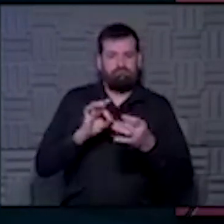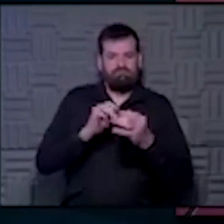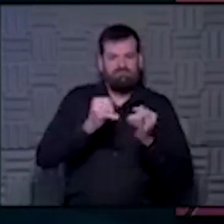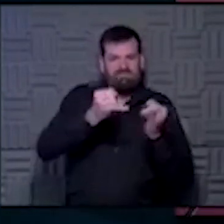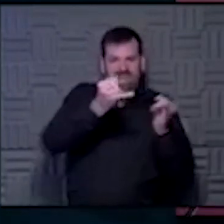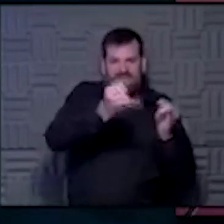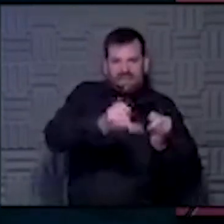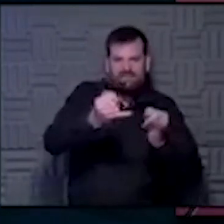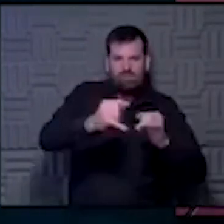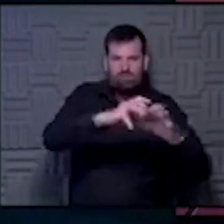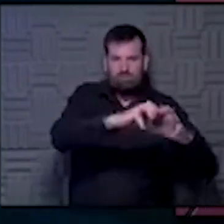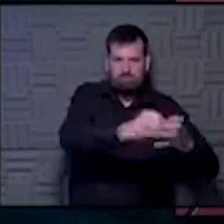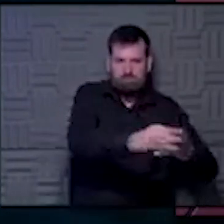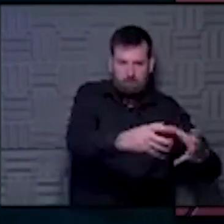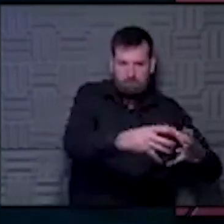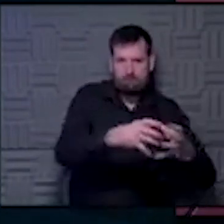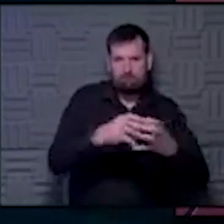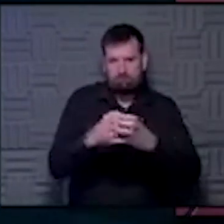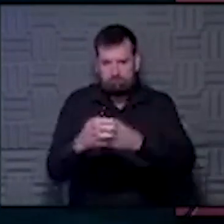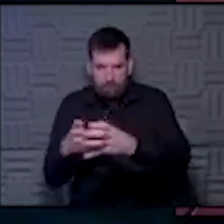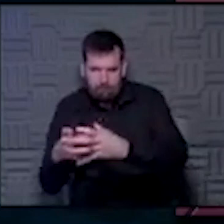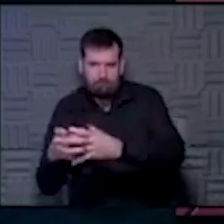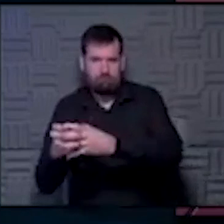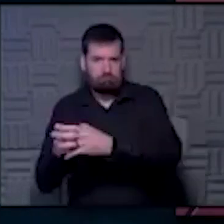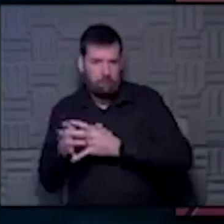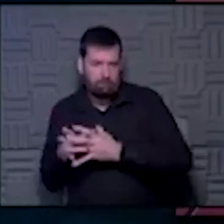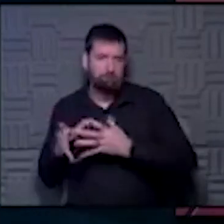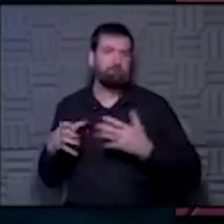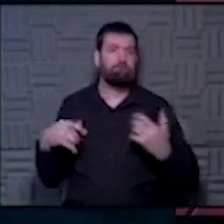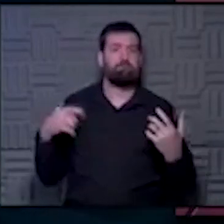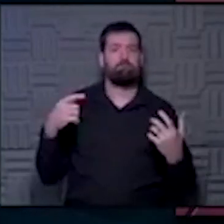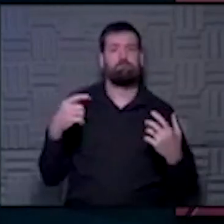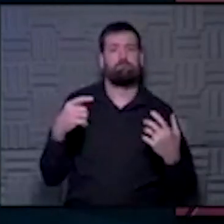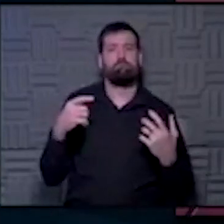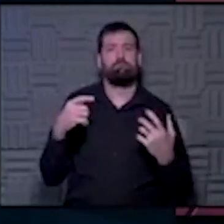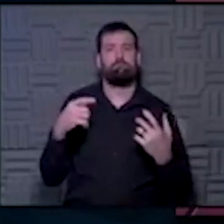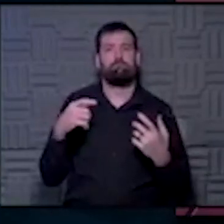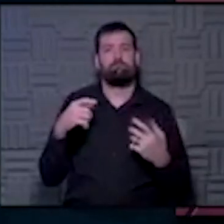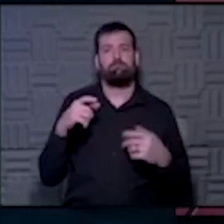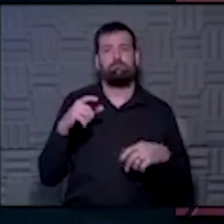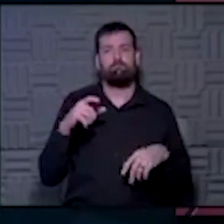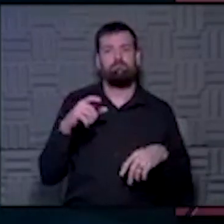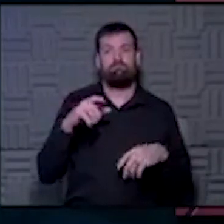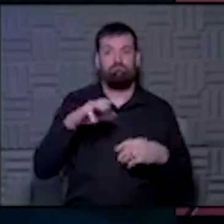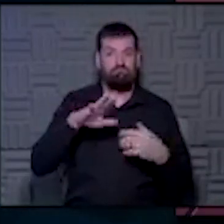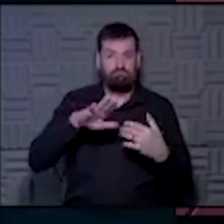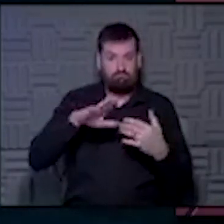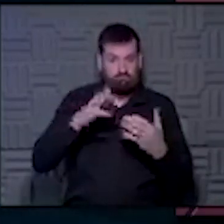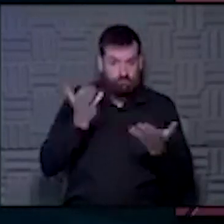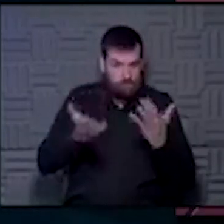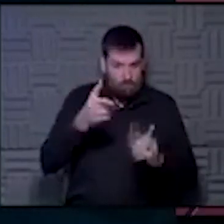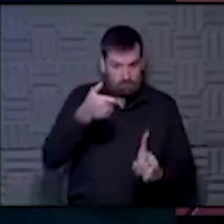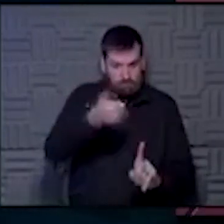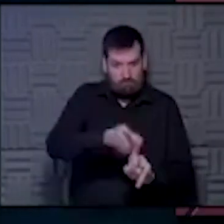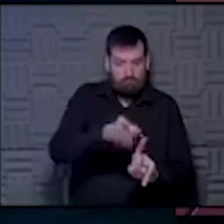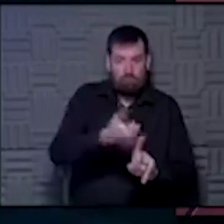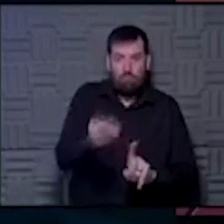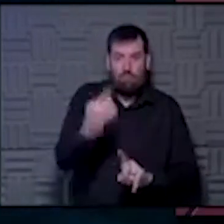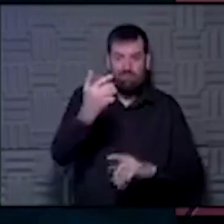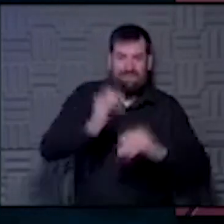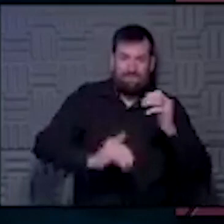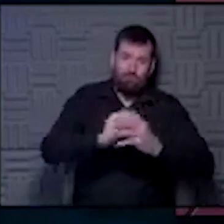or clusters or locations where maybe all of the residents in a facility have become